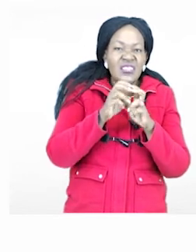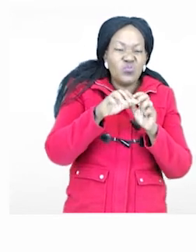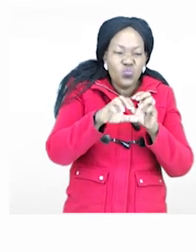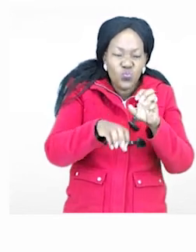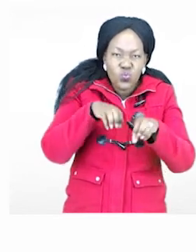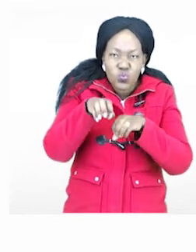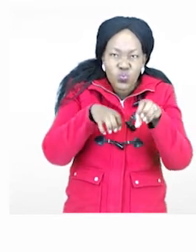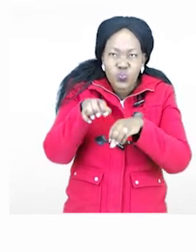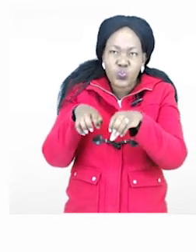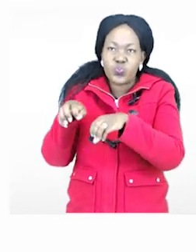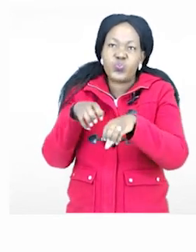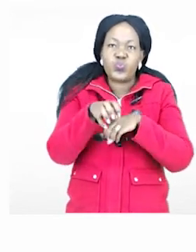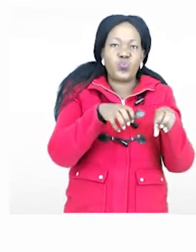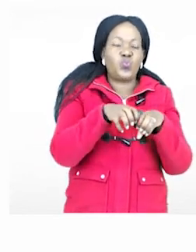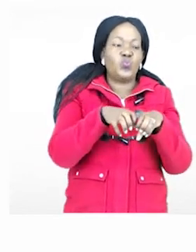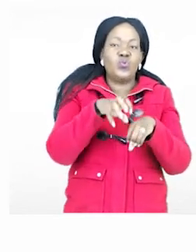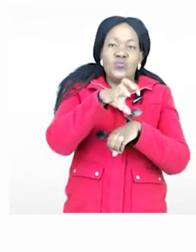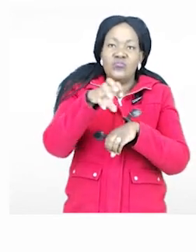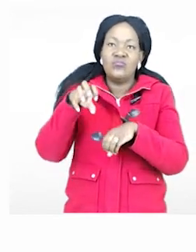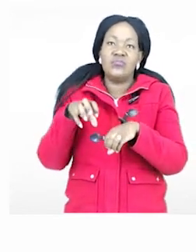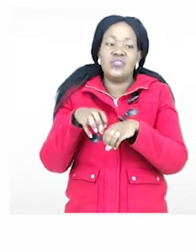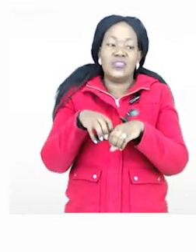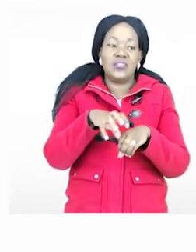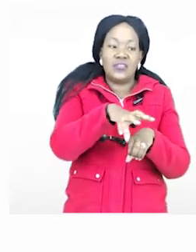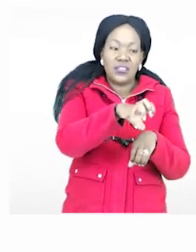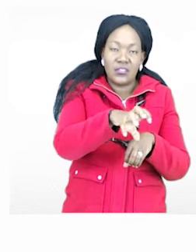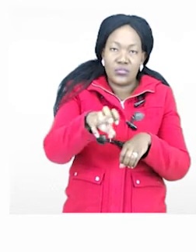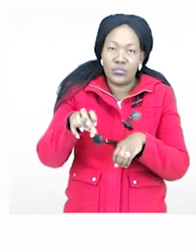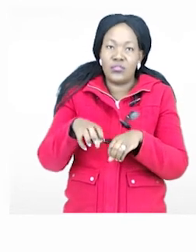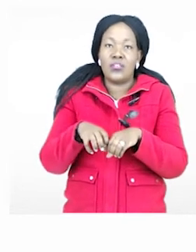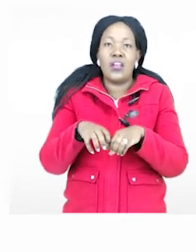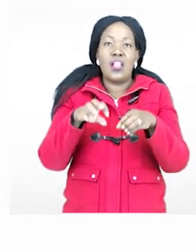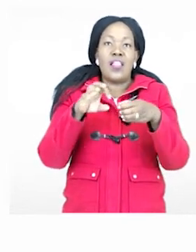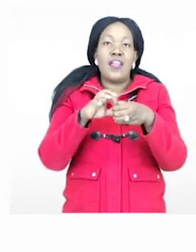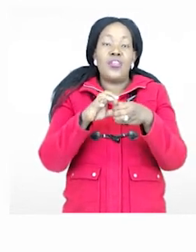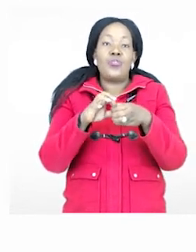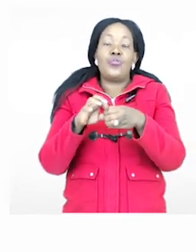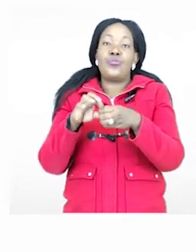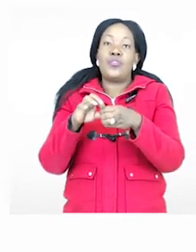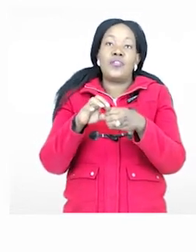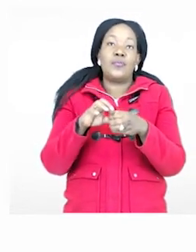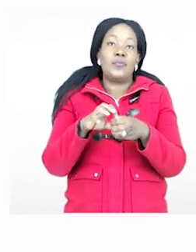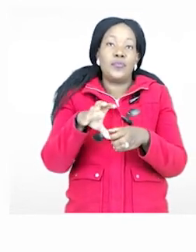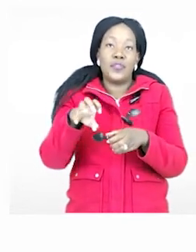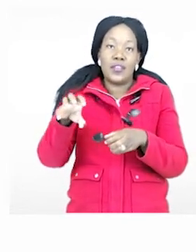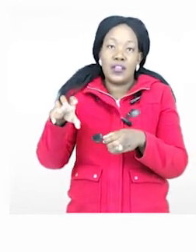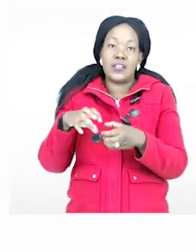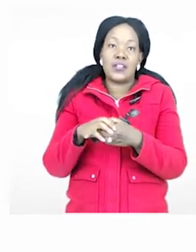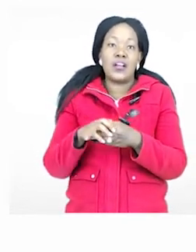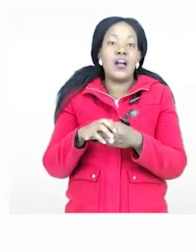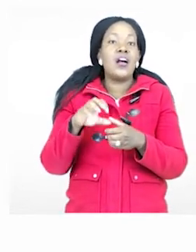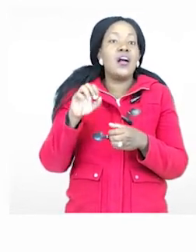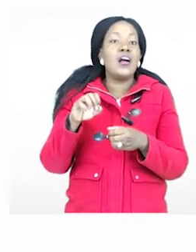to find insects to eat. So join the meerkat with the insects. And yes,